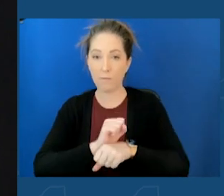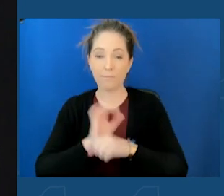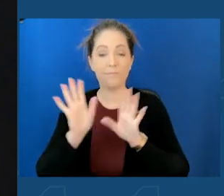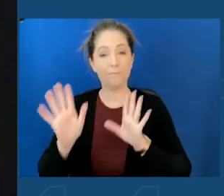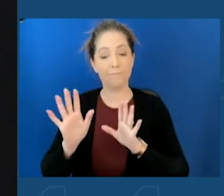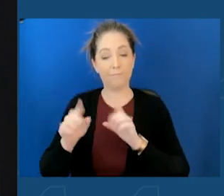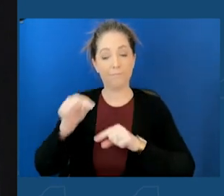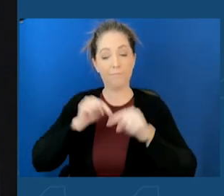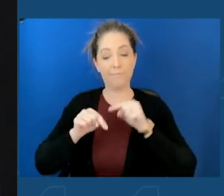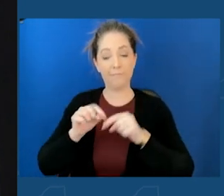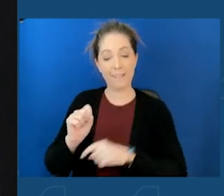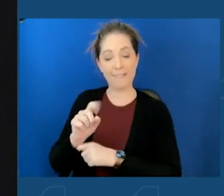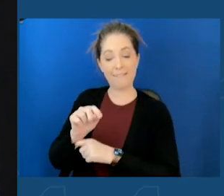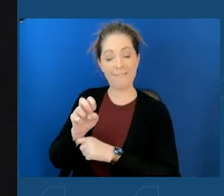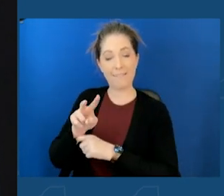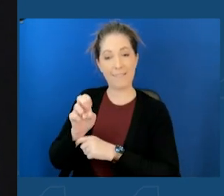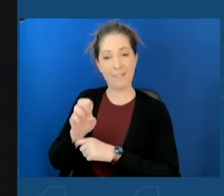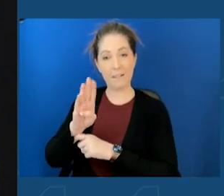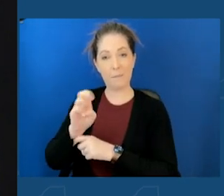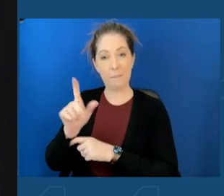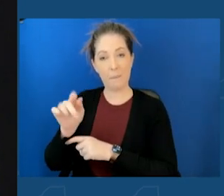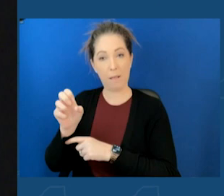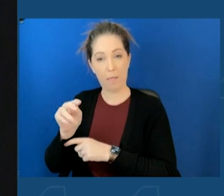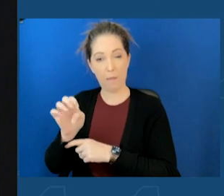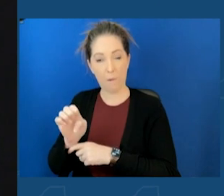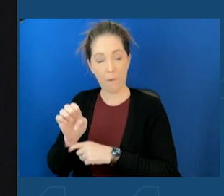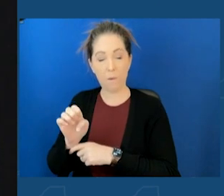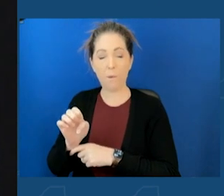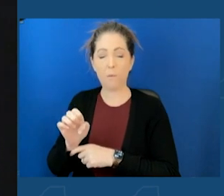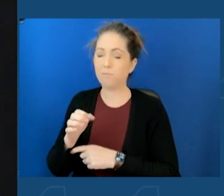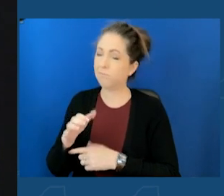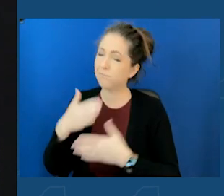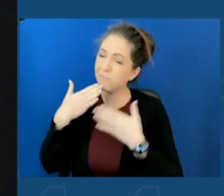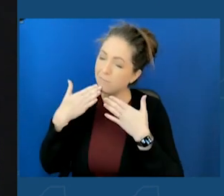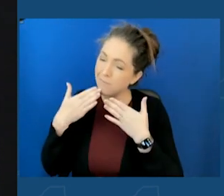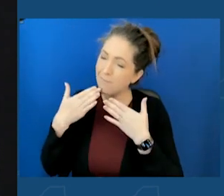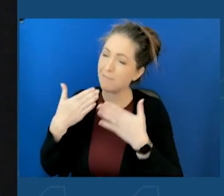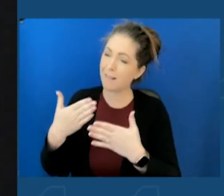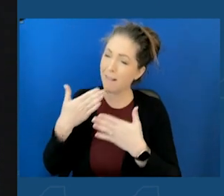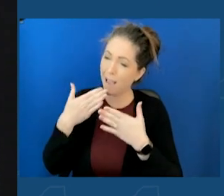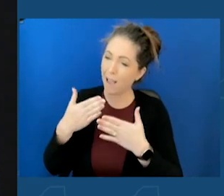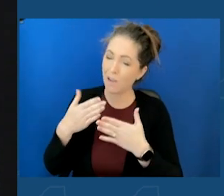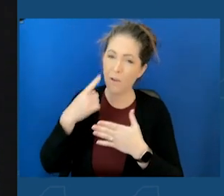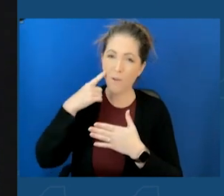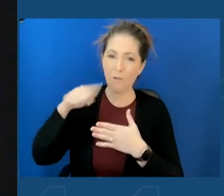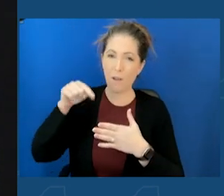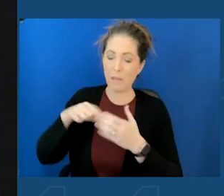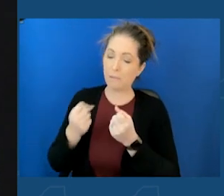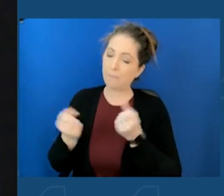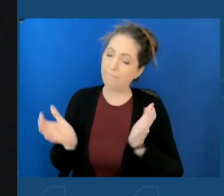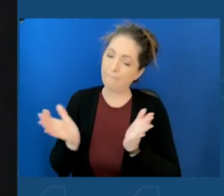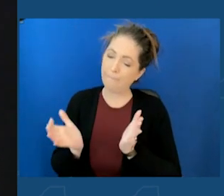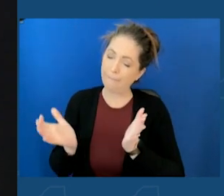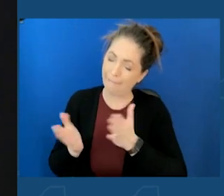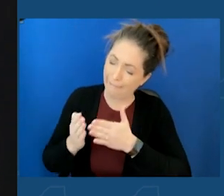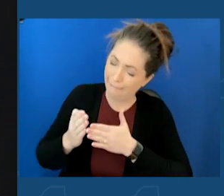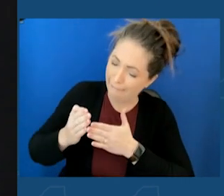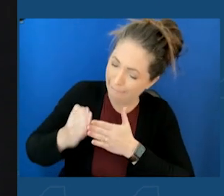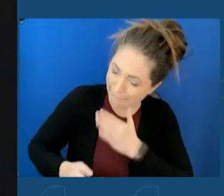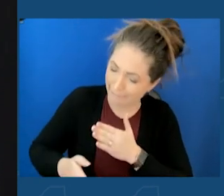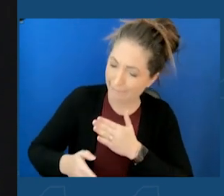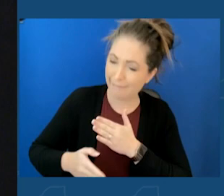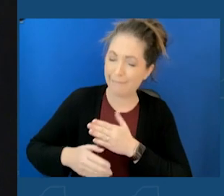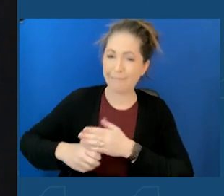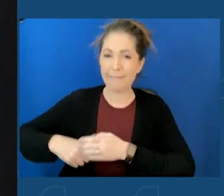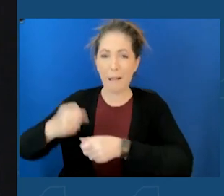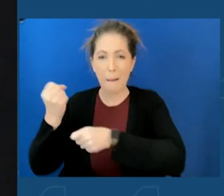You'll be hearing from Steve in a couple of minutes, but thank you for getting this over the finish line, into the end zone, the home run. Whatever